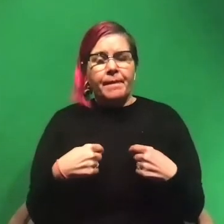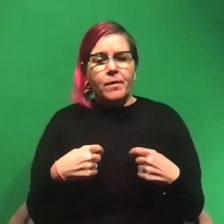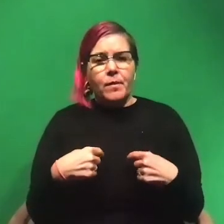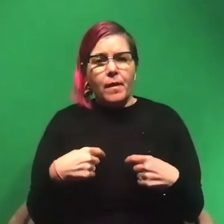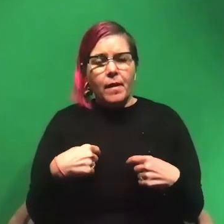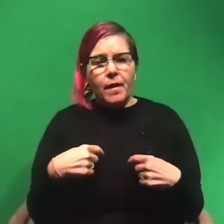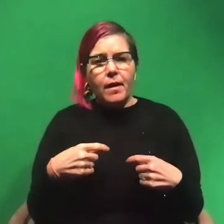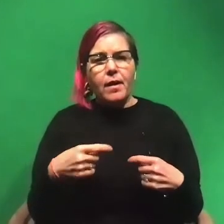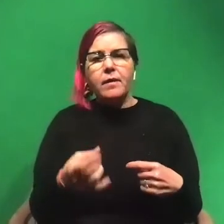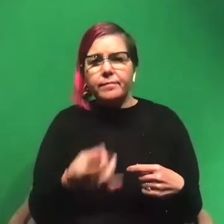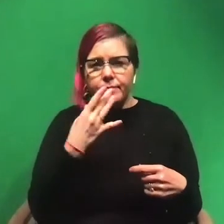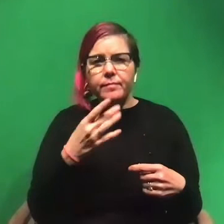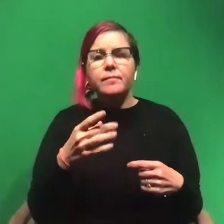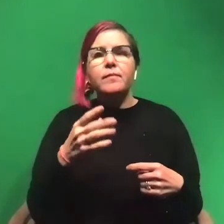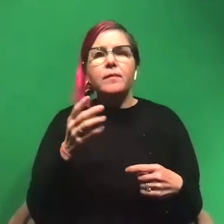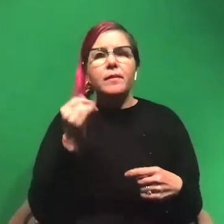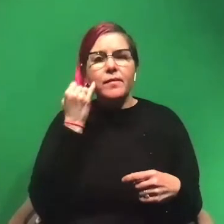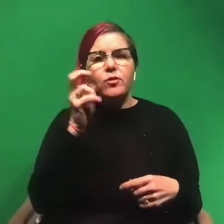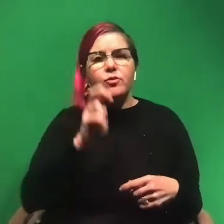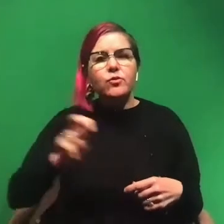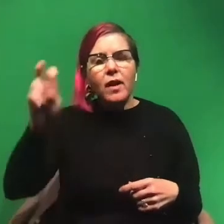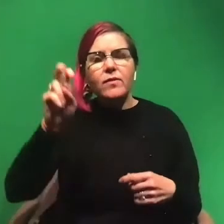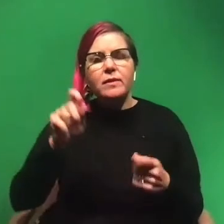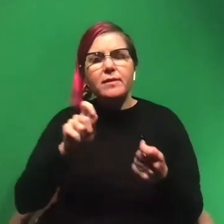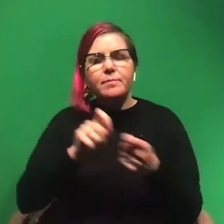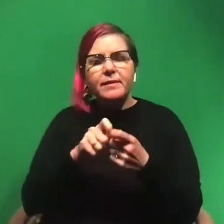going to travel to certain parts of certain countries